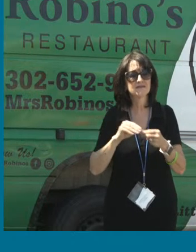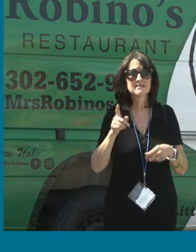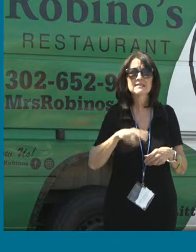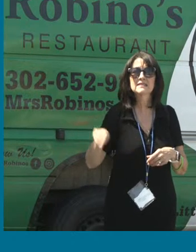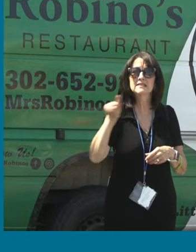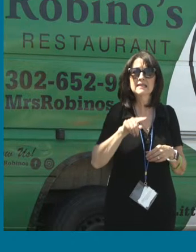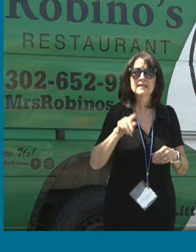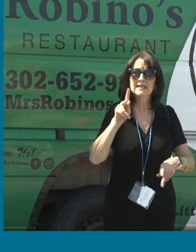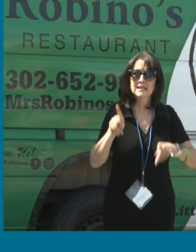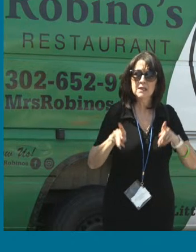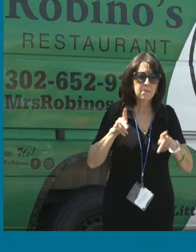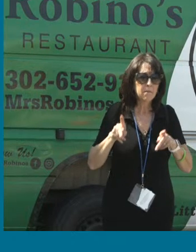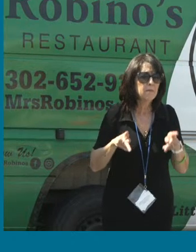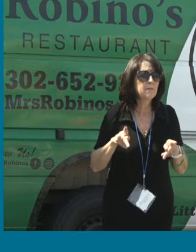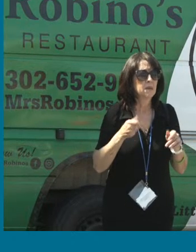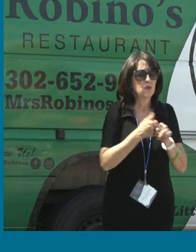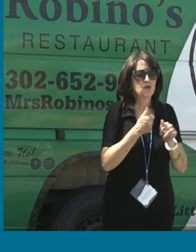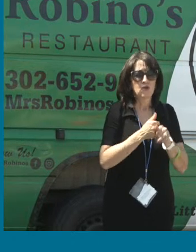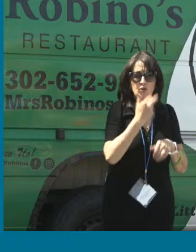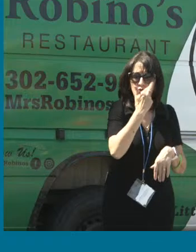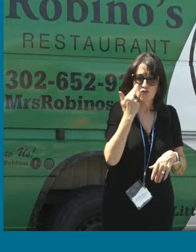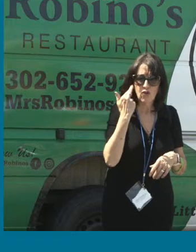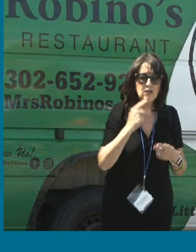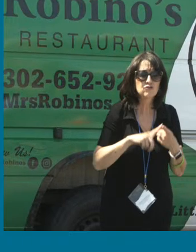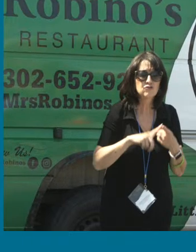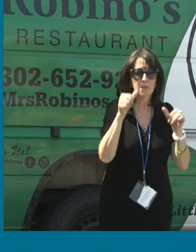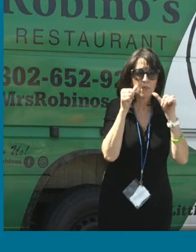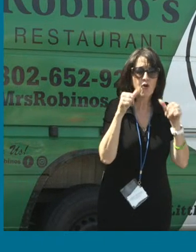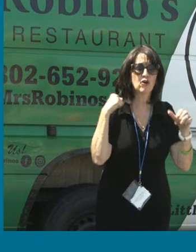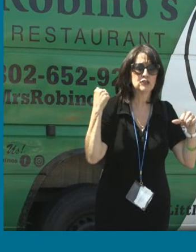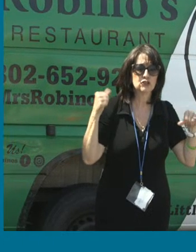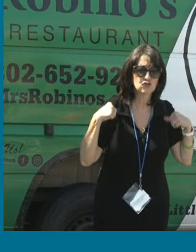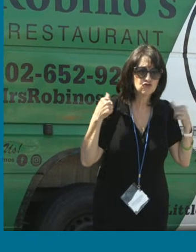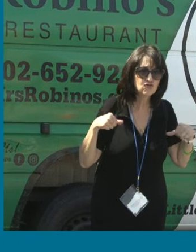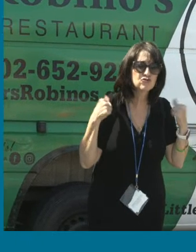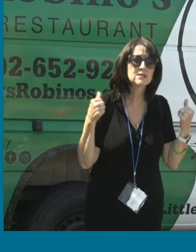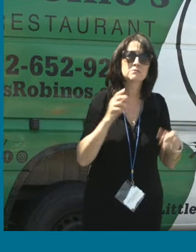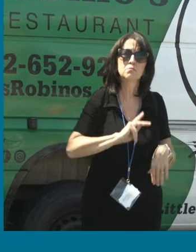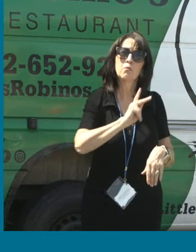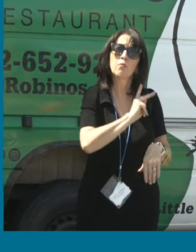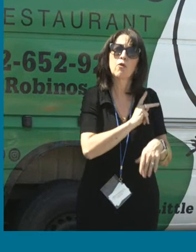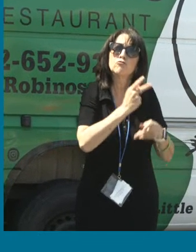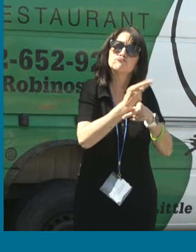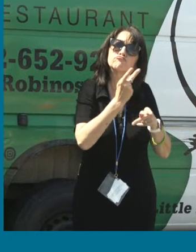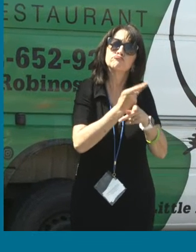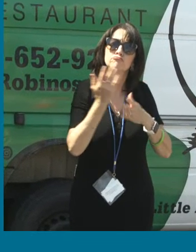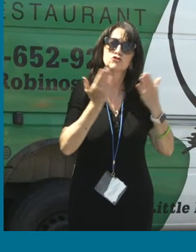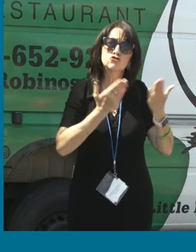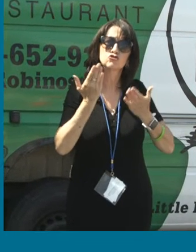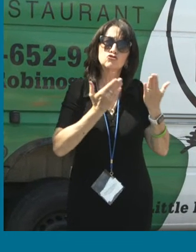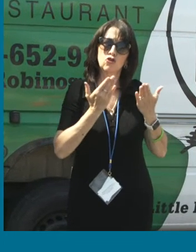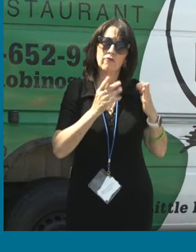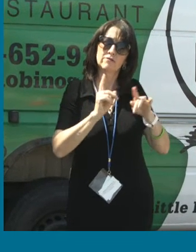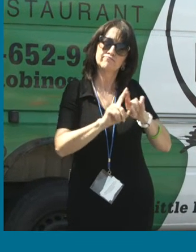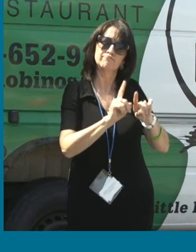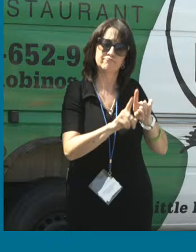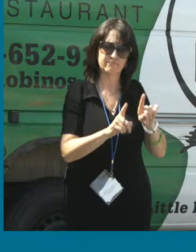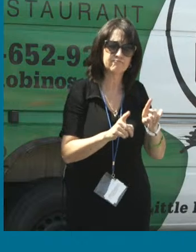our hardest hit industries, our restaurants, our bars, gyms, personal care services. They all have really